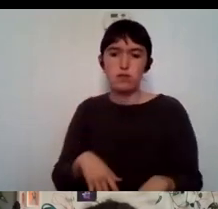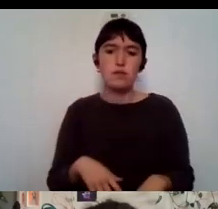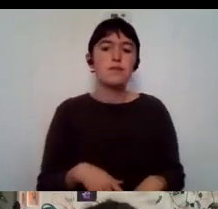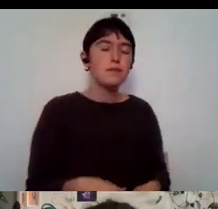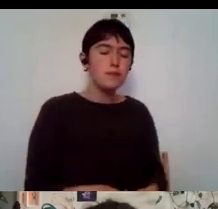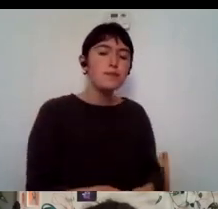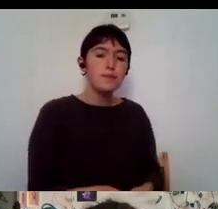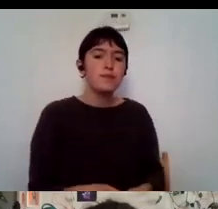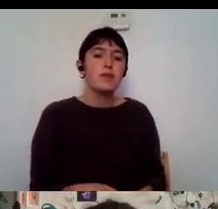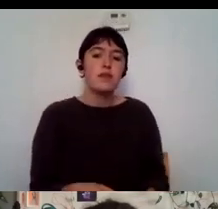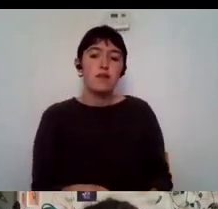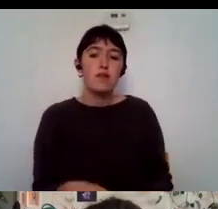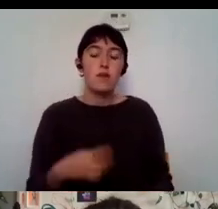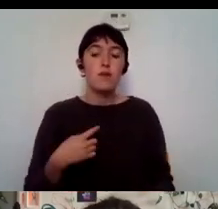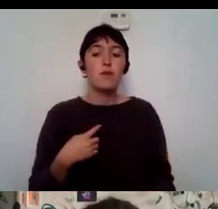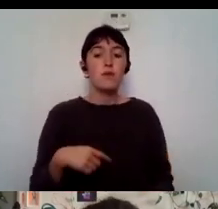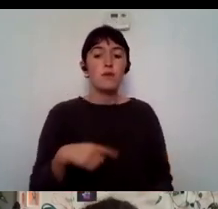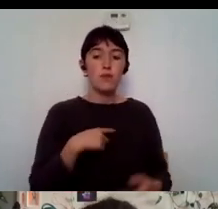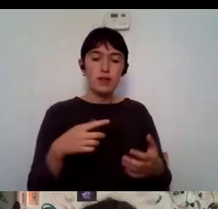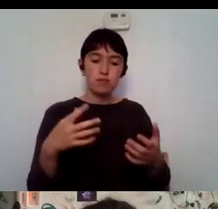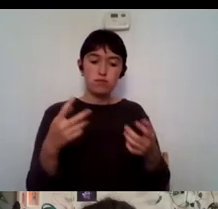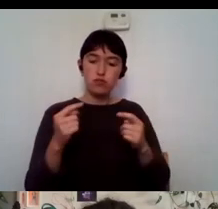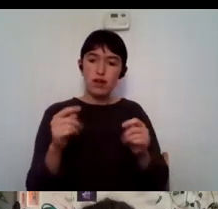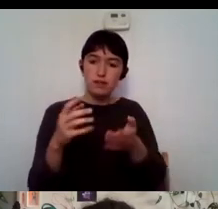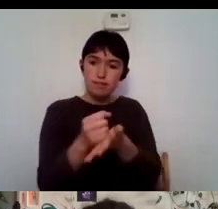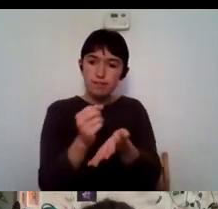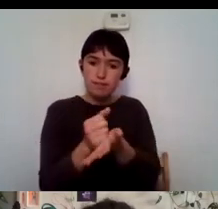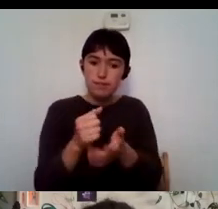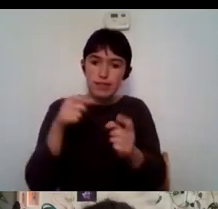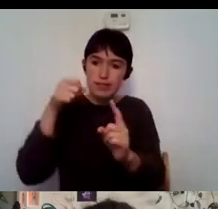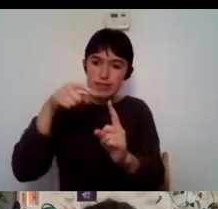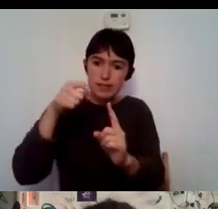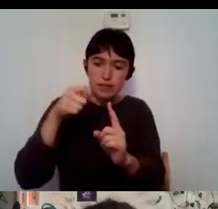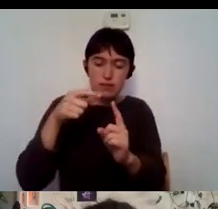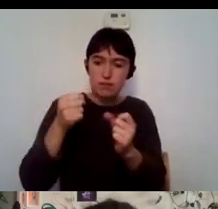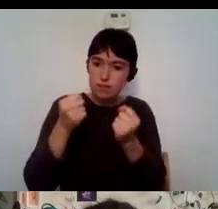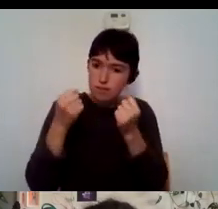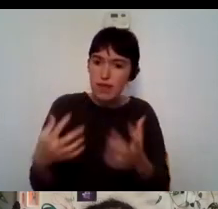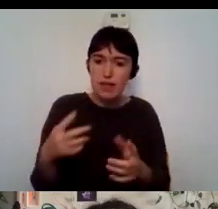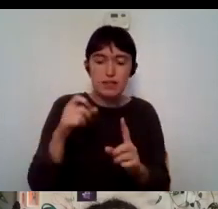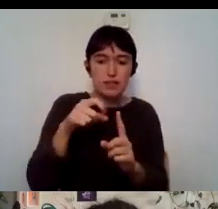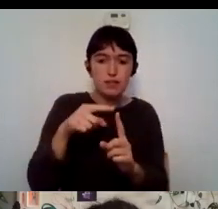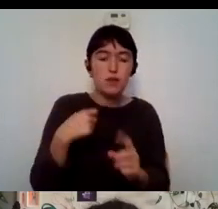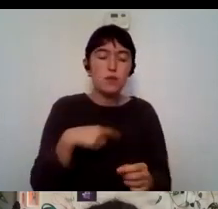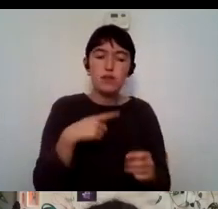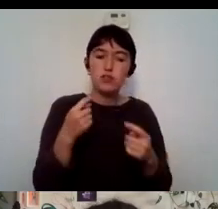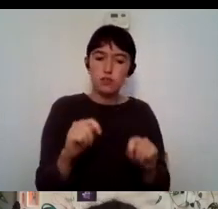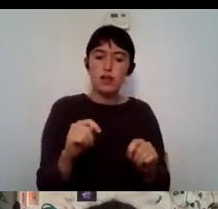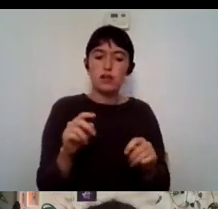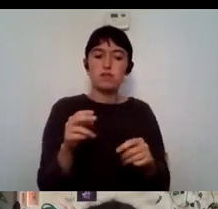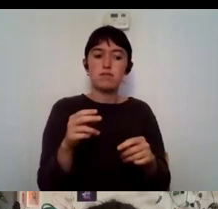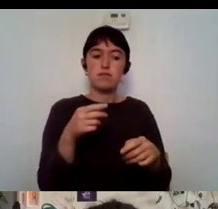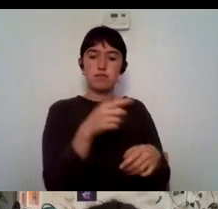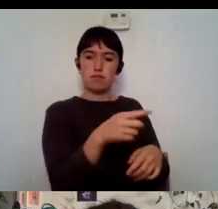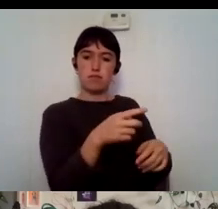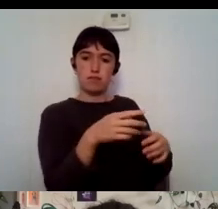try and get as many signals as possible, is we try to get people to play simple games. So things like, I don't know if